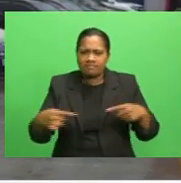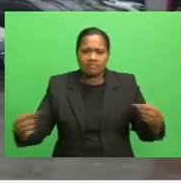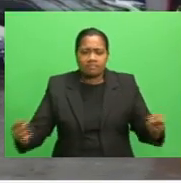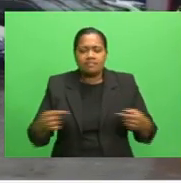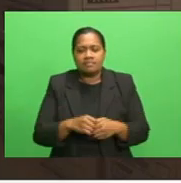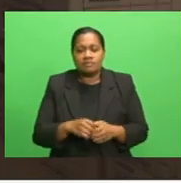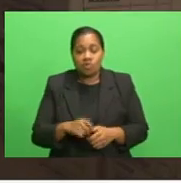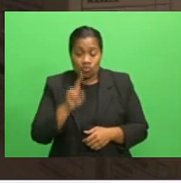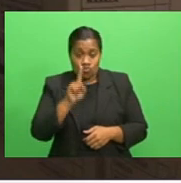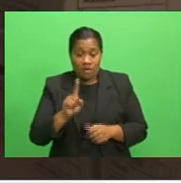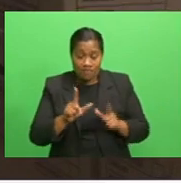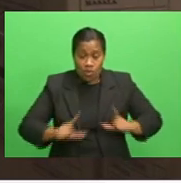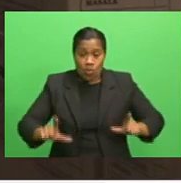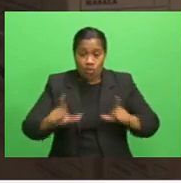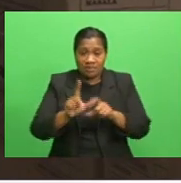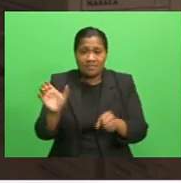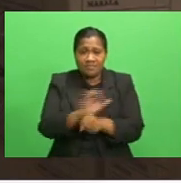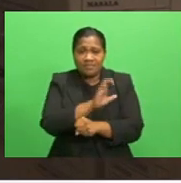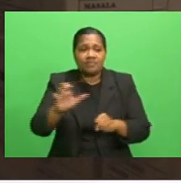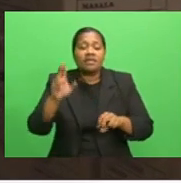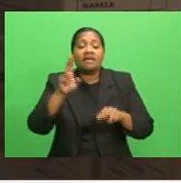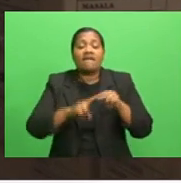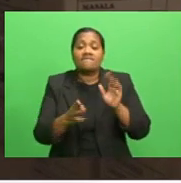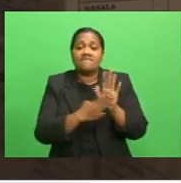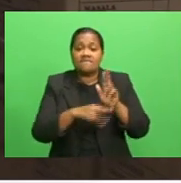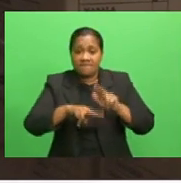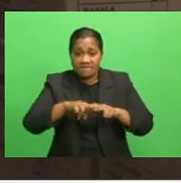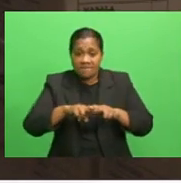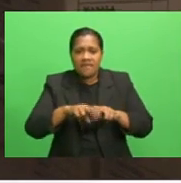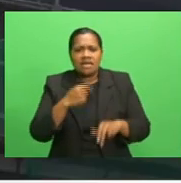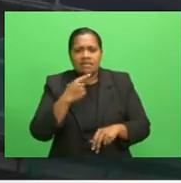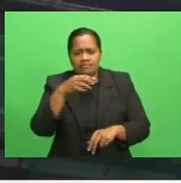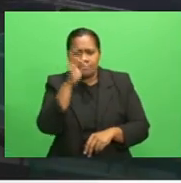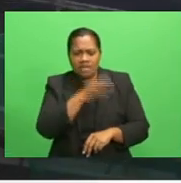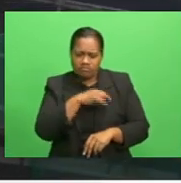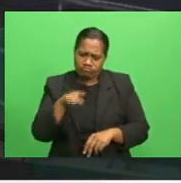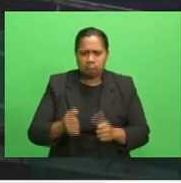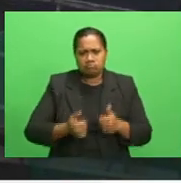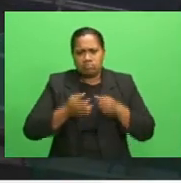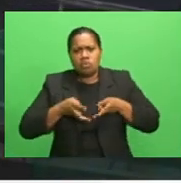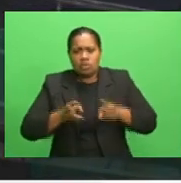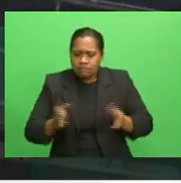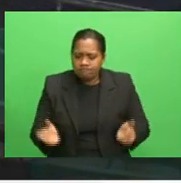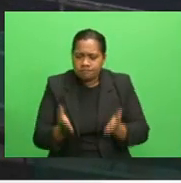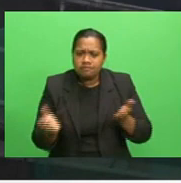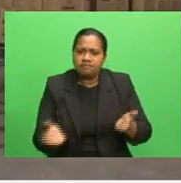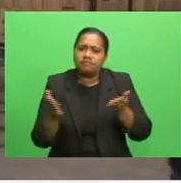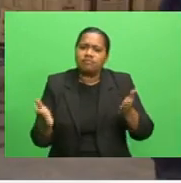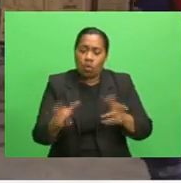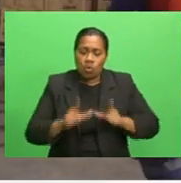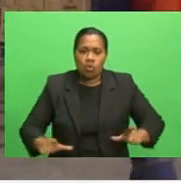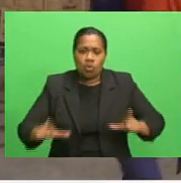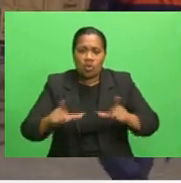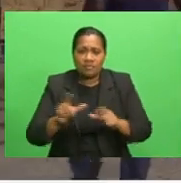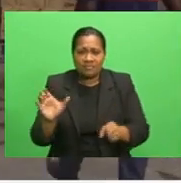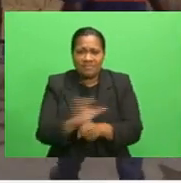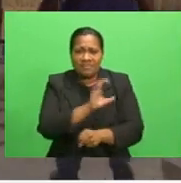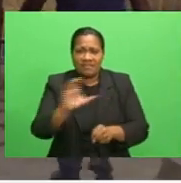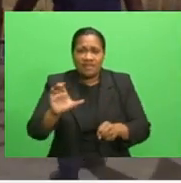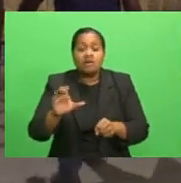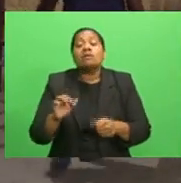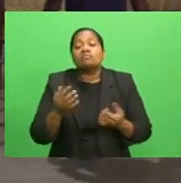local manufacturers, FMF Foods Limited, believes this is an ideal way to encourage local manufacturers and to provide job security